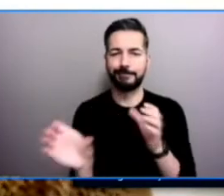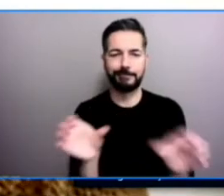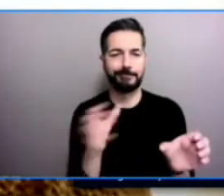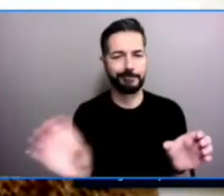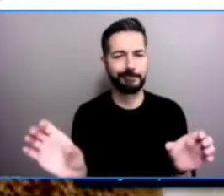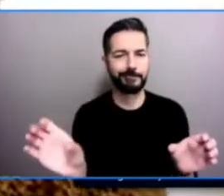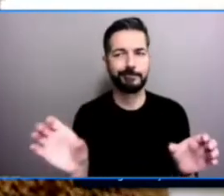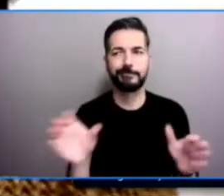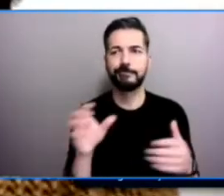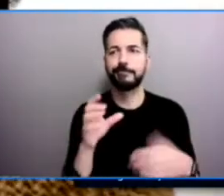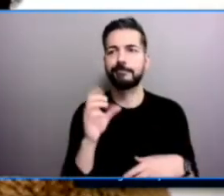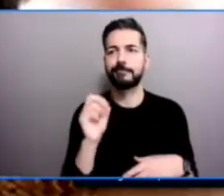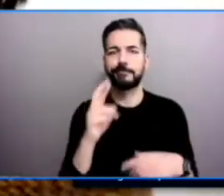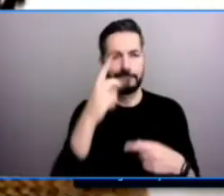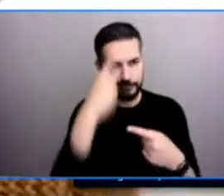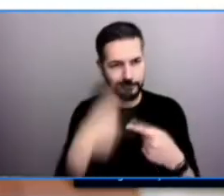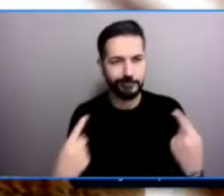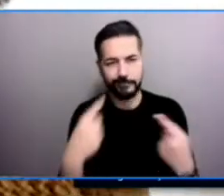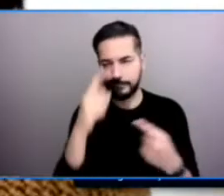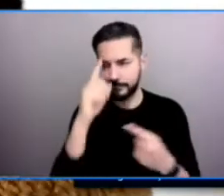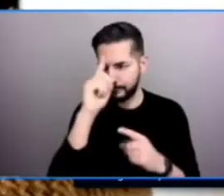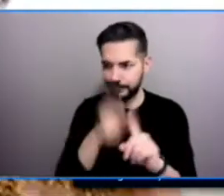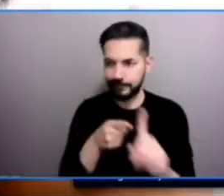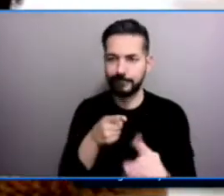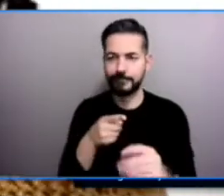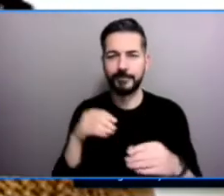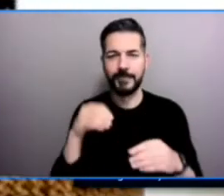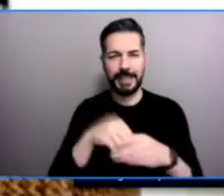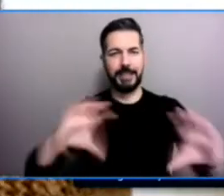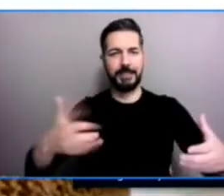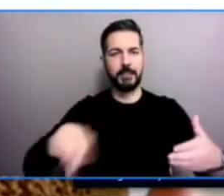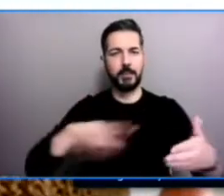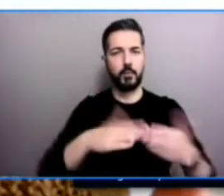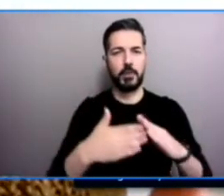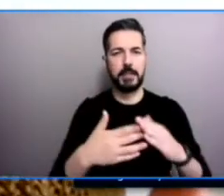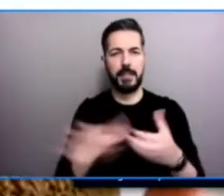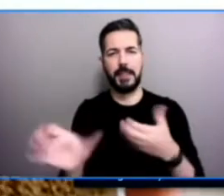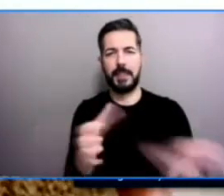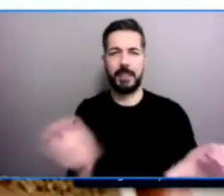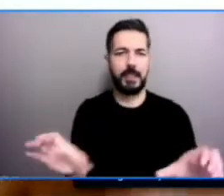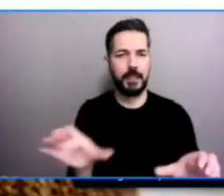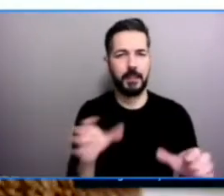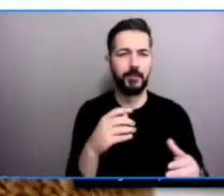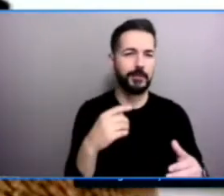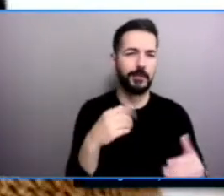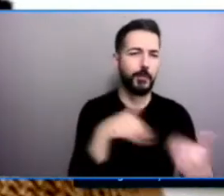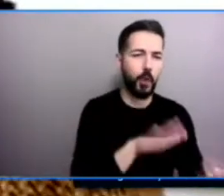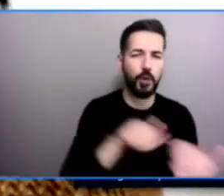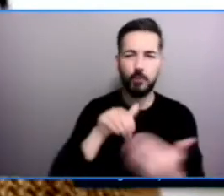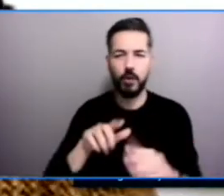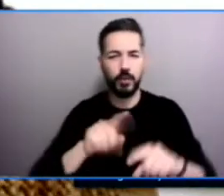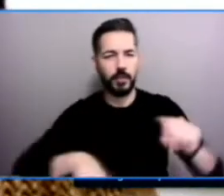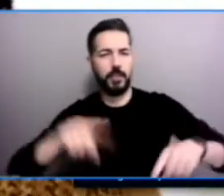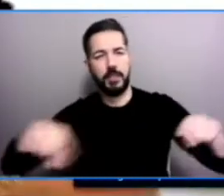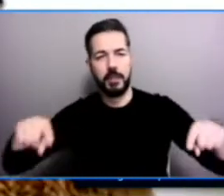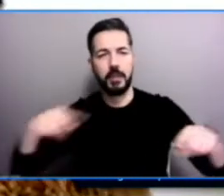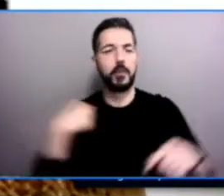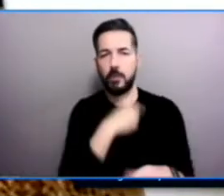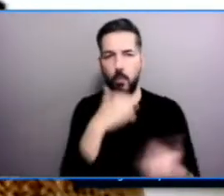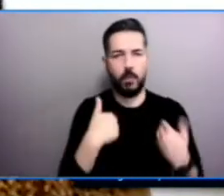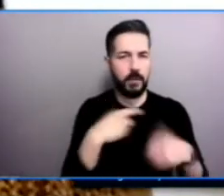values, upholding equity, who are closest to the most directly impacted folks on the ground. And just listening to